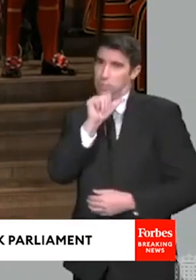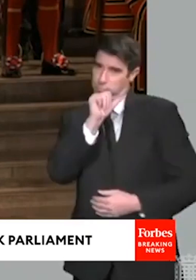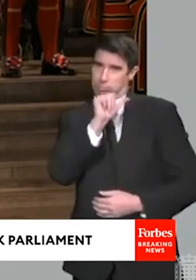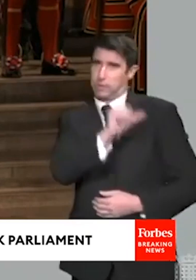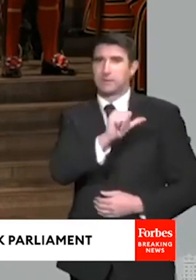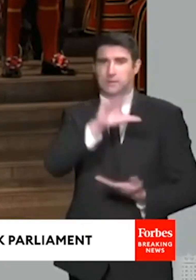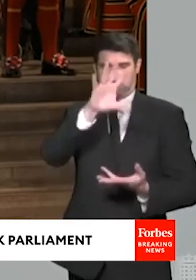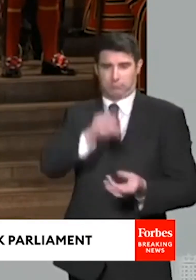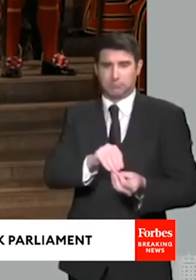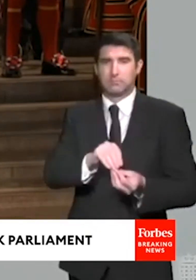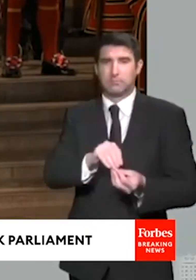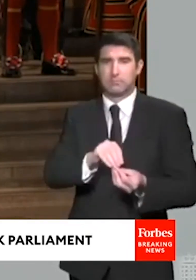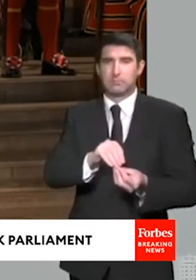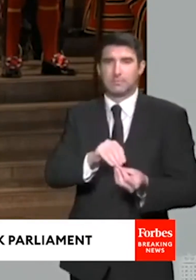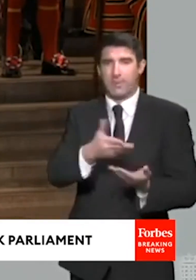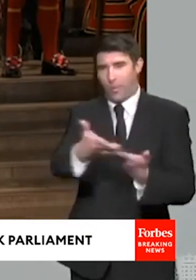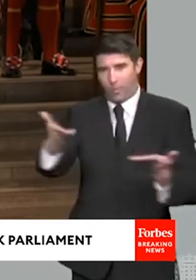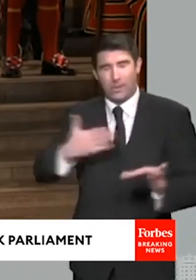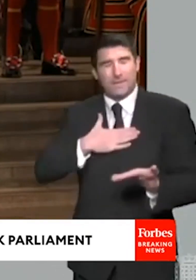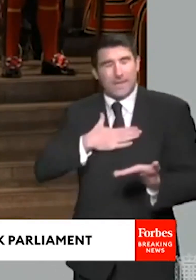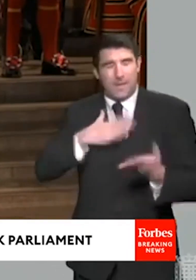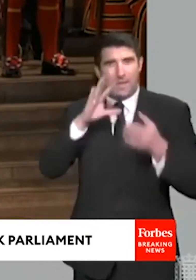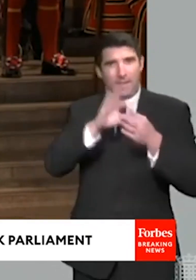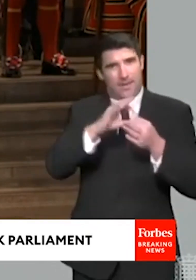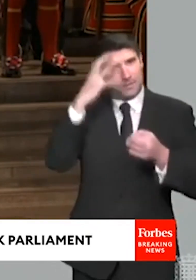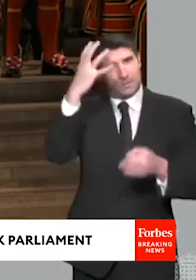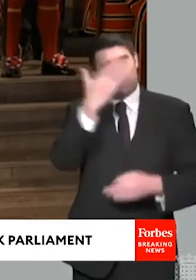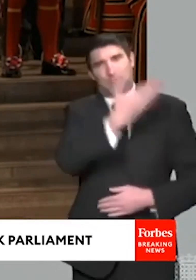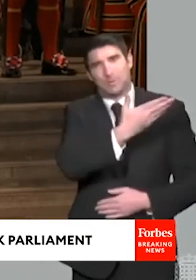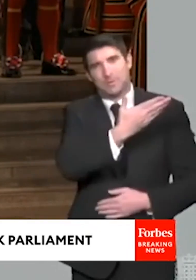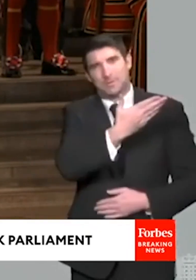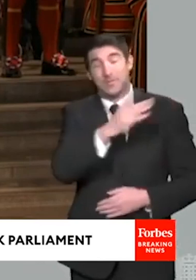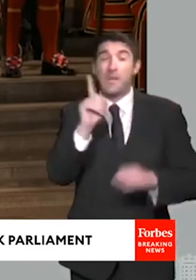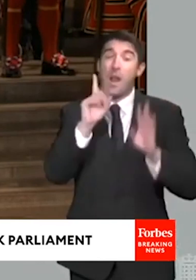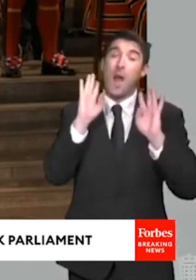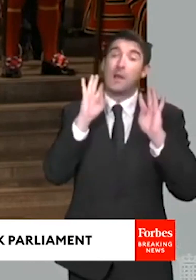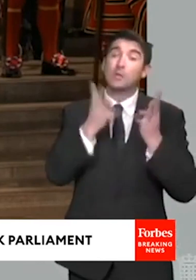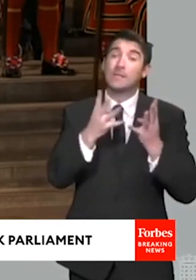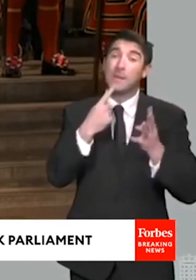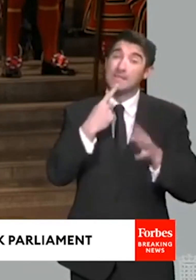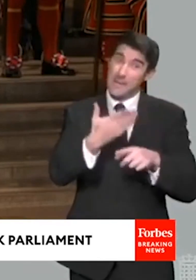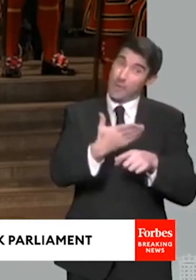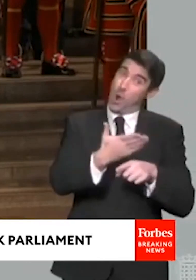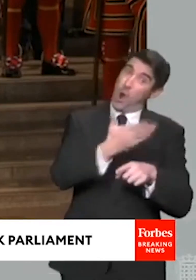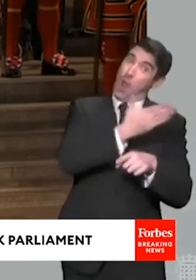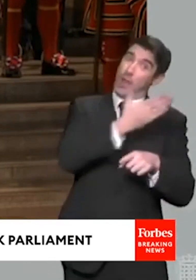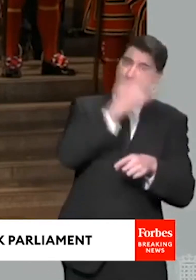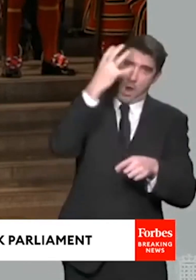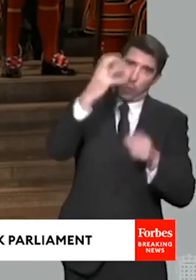As Shakespeare says of the earlier Queen Elizabeth, she was a pattern to all princes